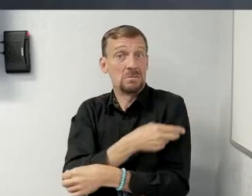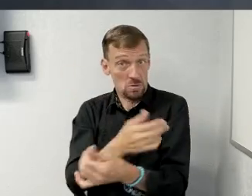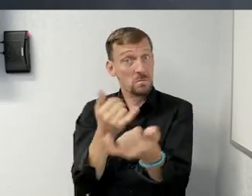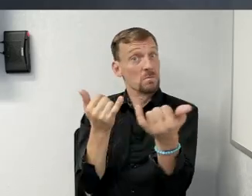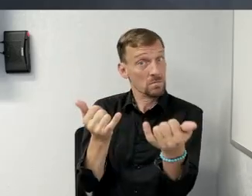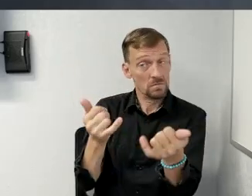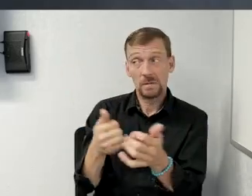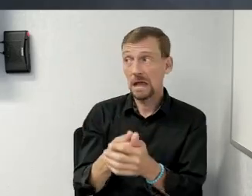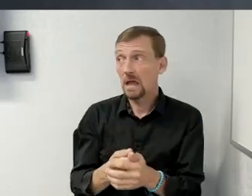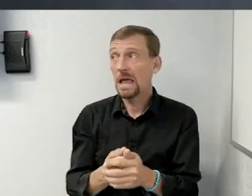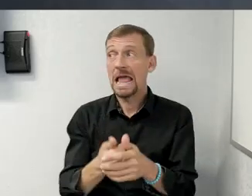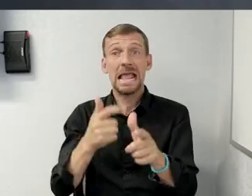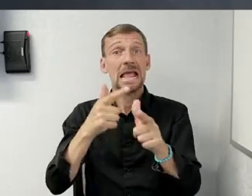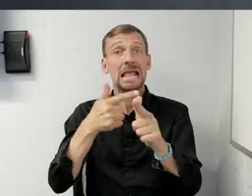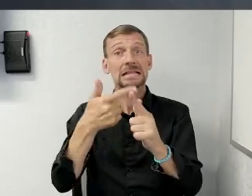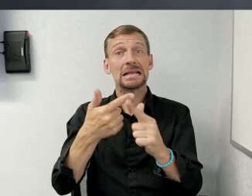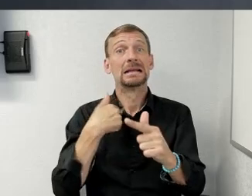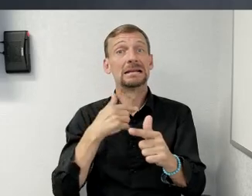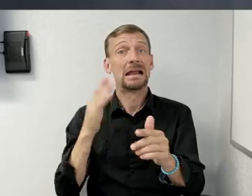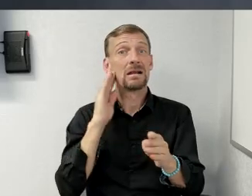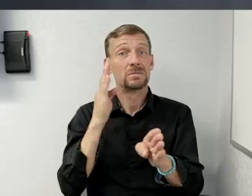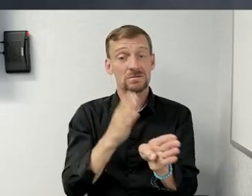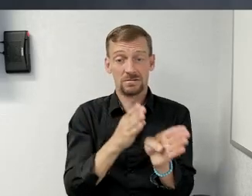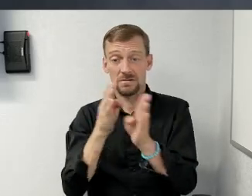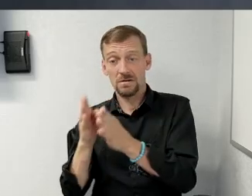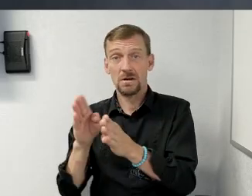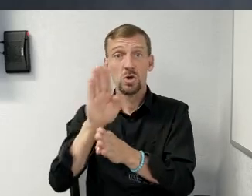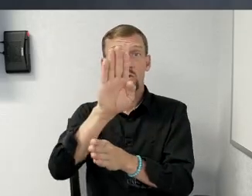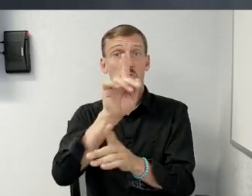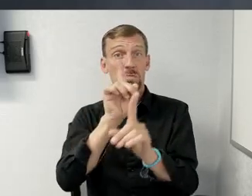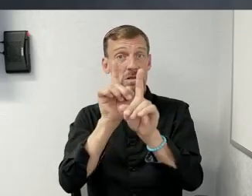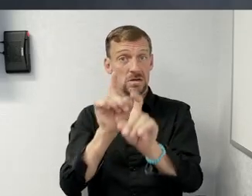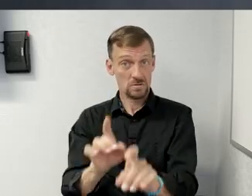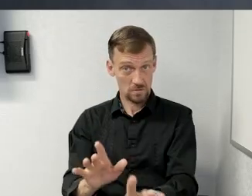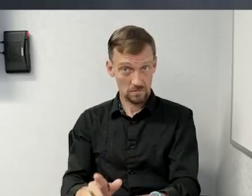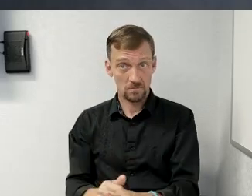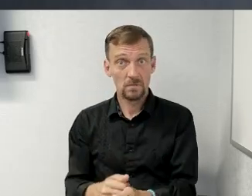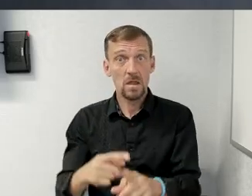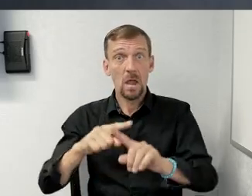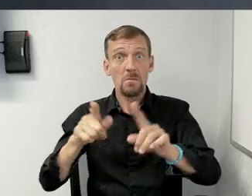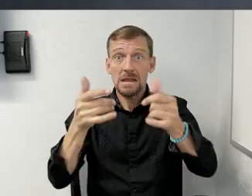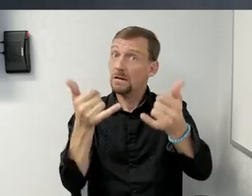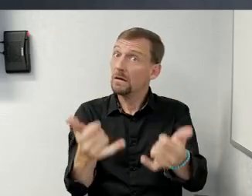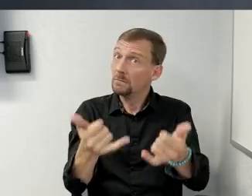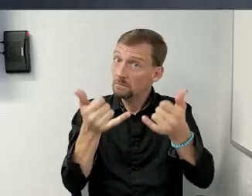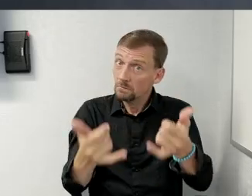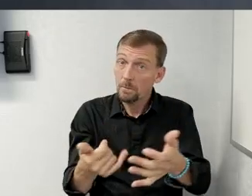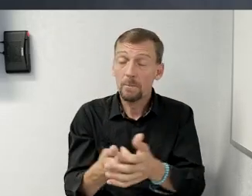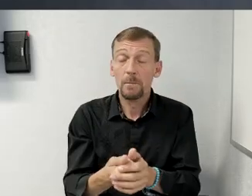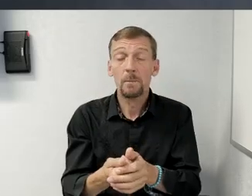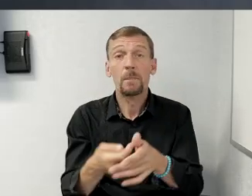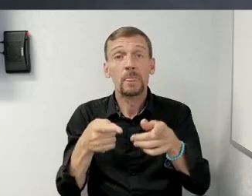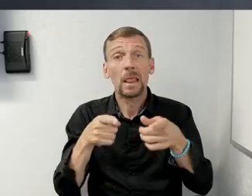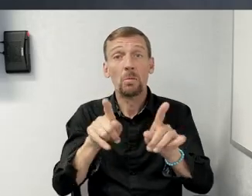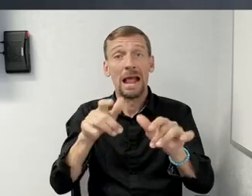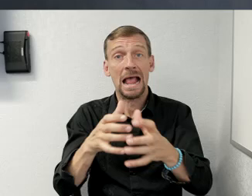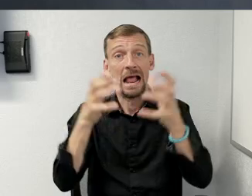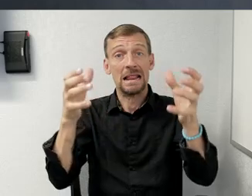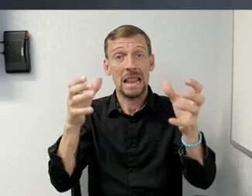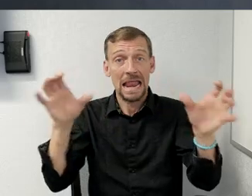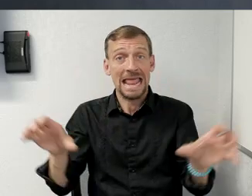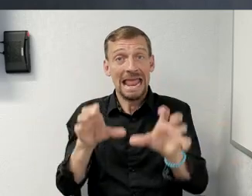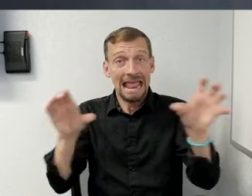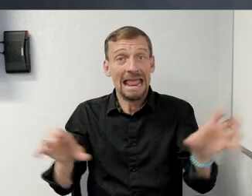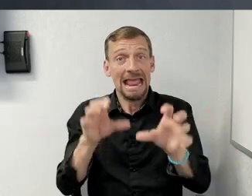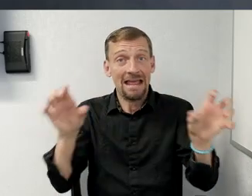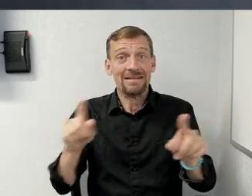now. And then I would launch in to your questions. But right now, while there's still a lot of activities